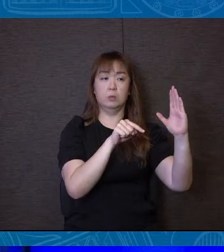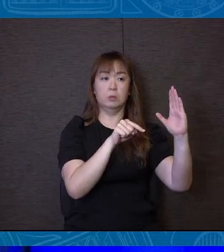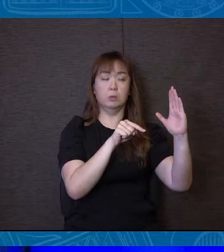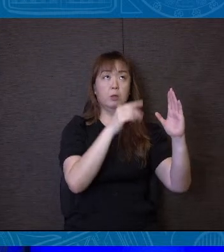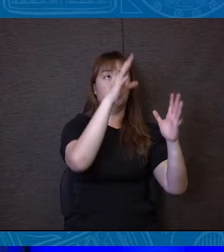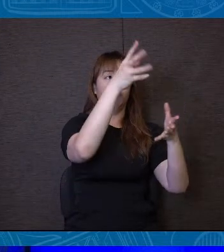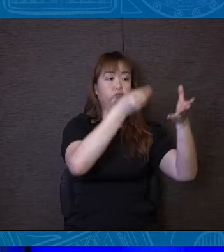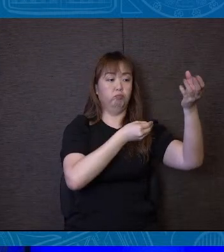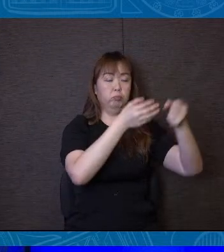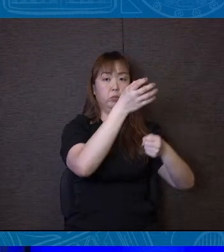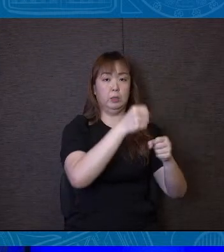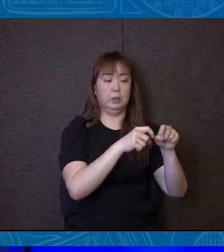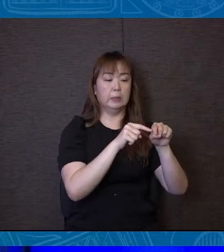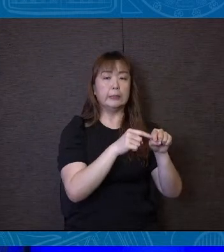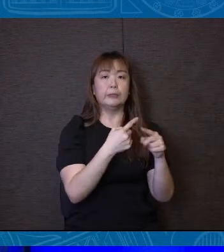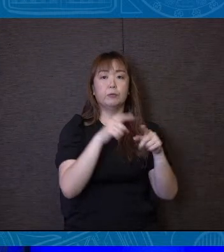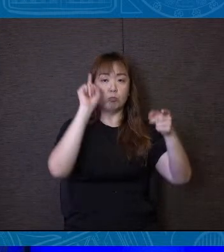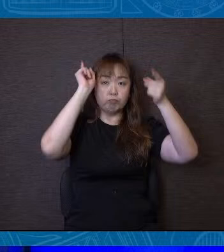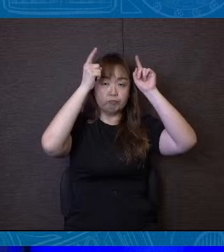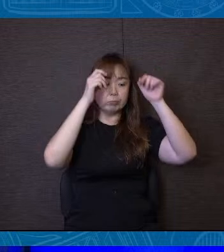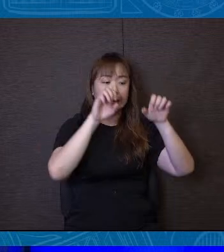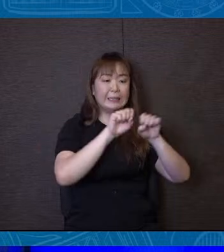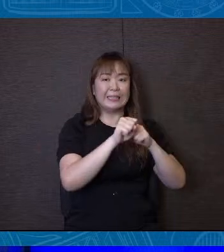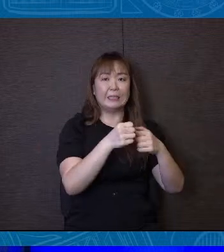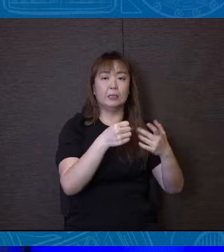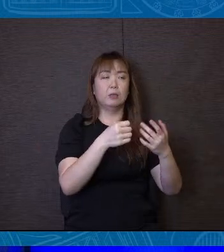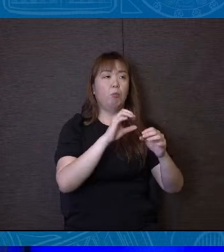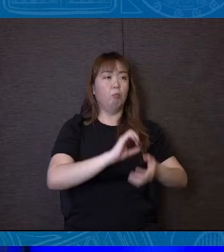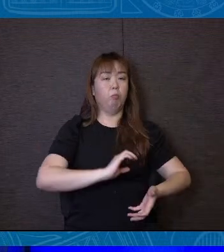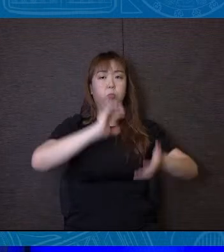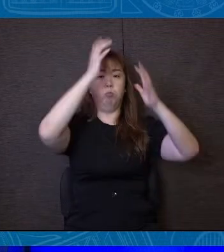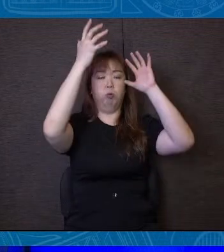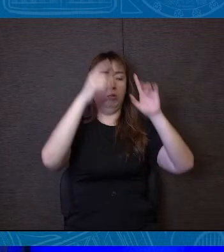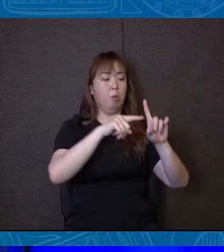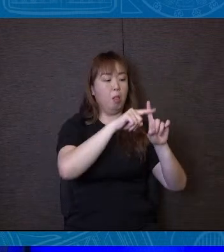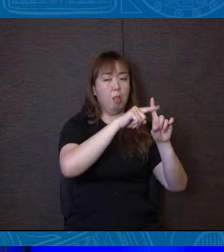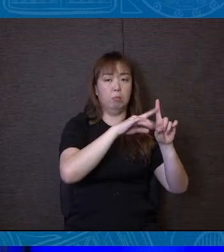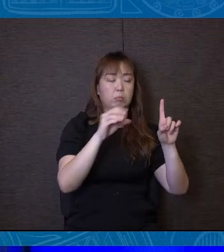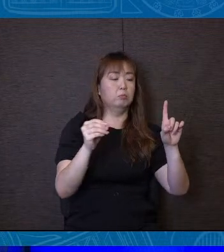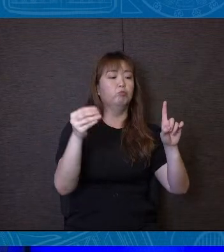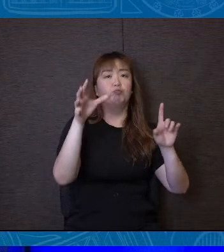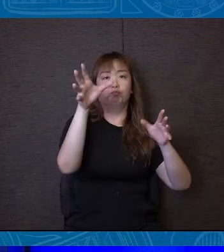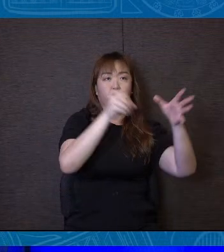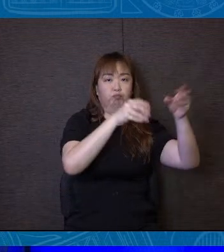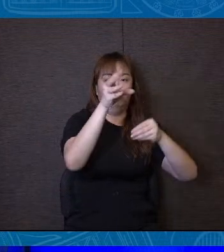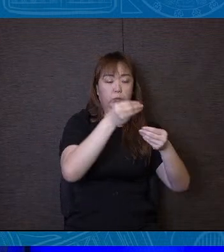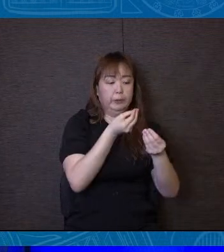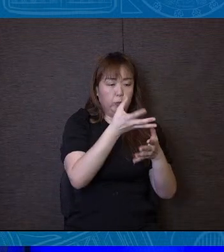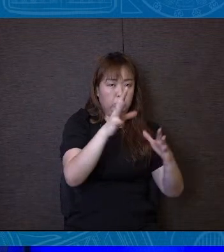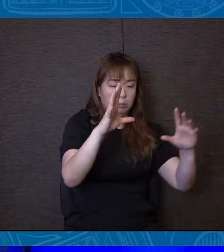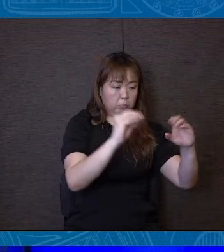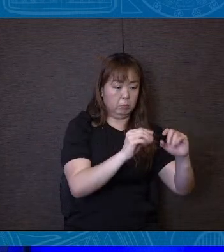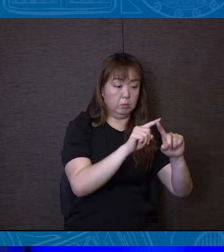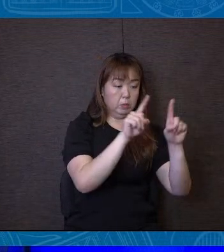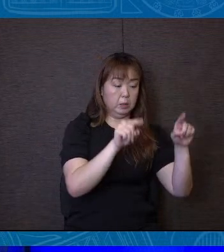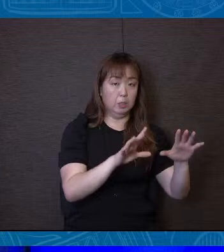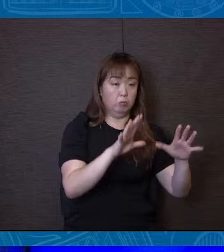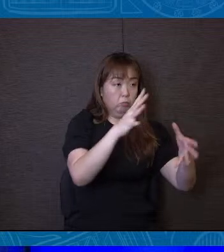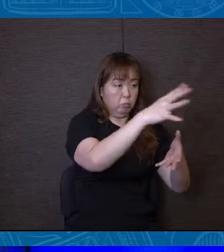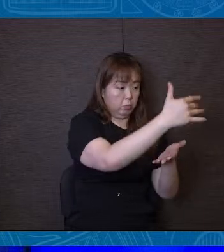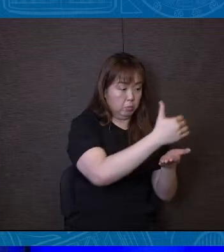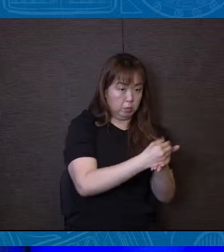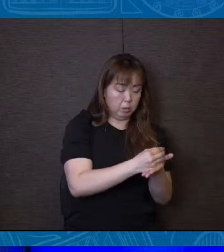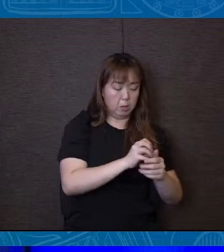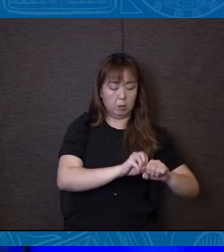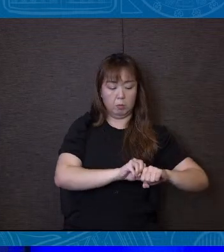internally, usually from the sensors, tsunami sensor, GLOF sensors, weather sensors. These are the ones that are distributed all over